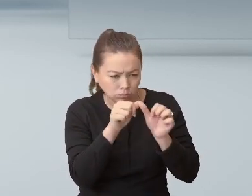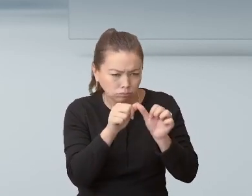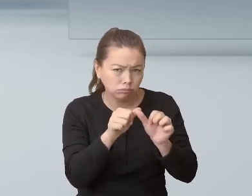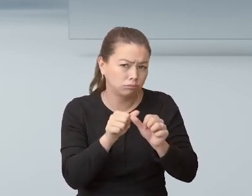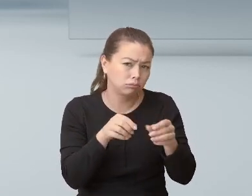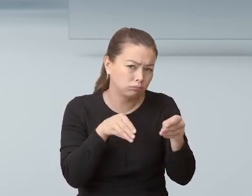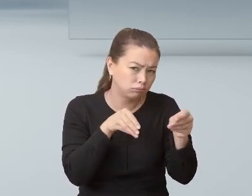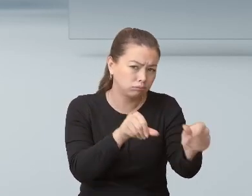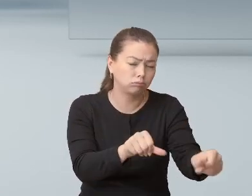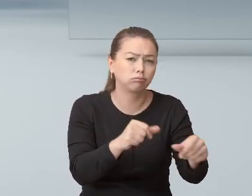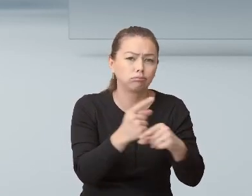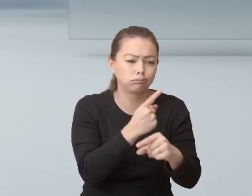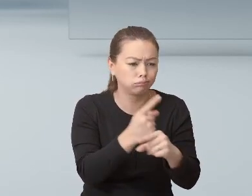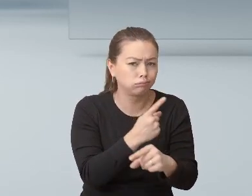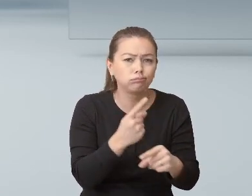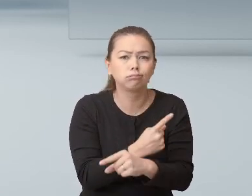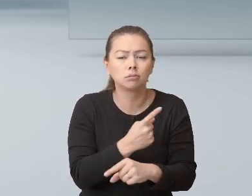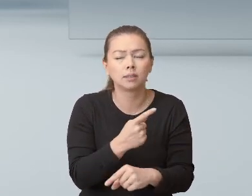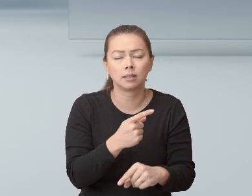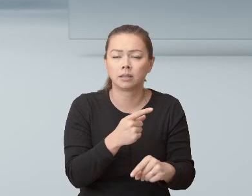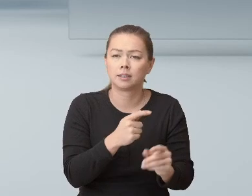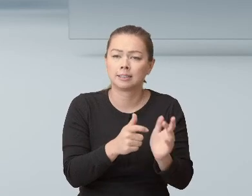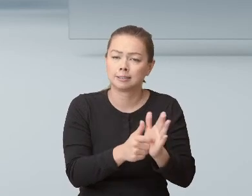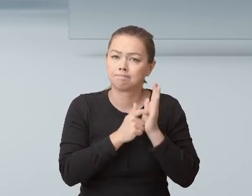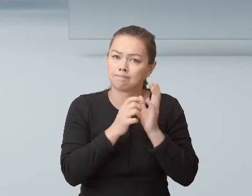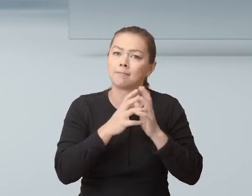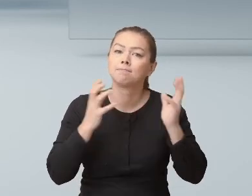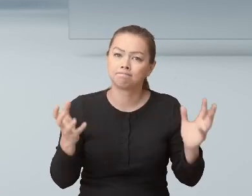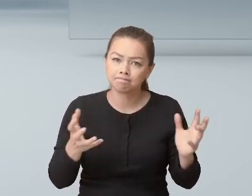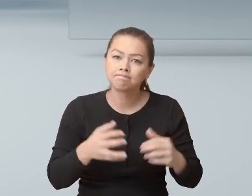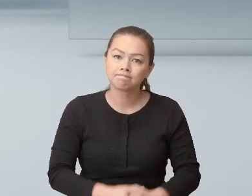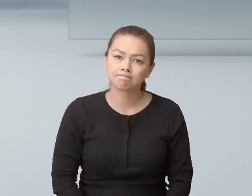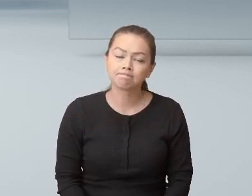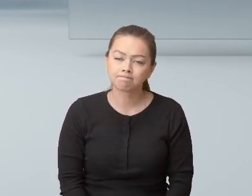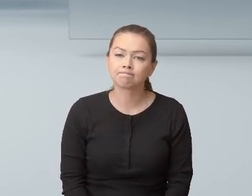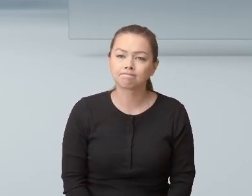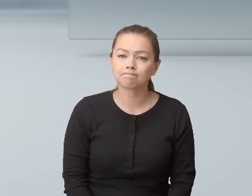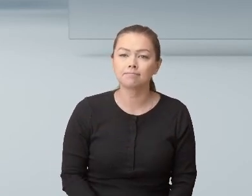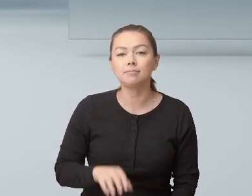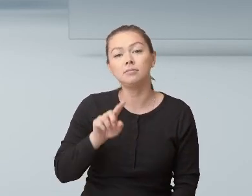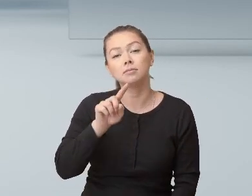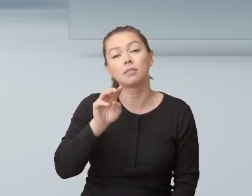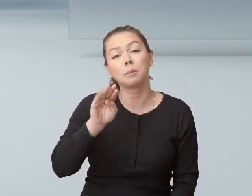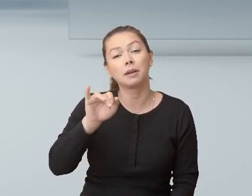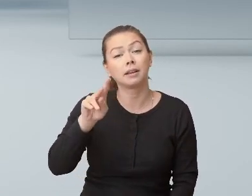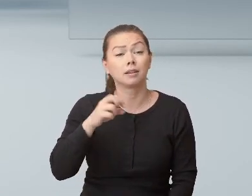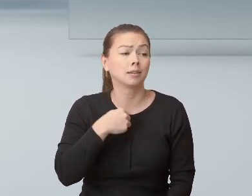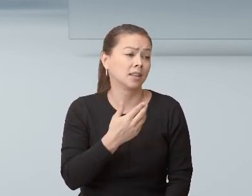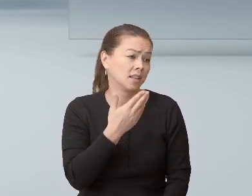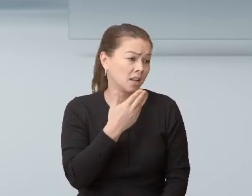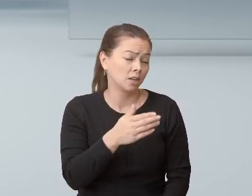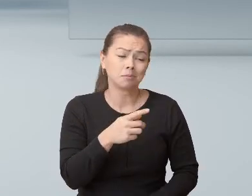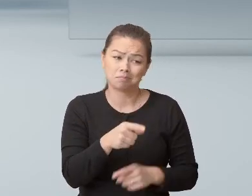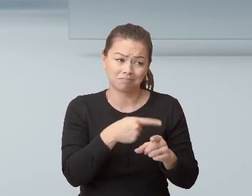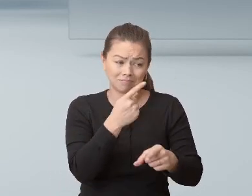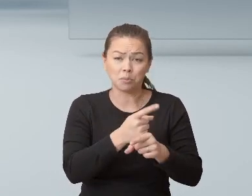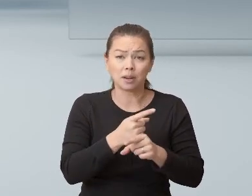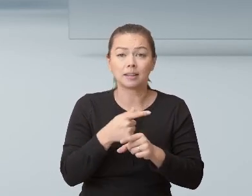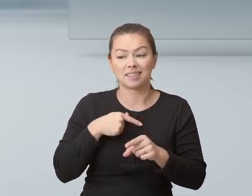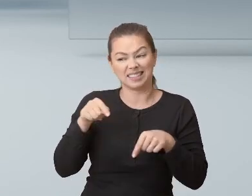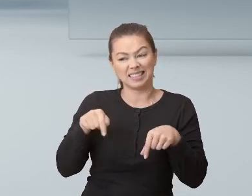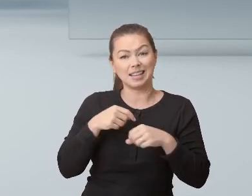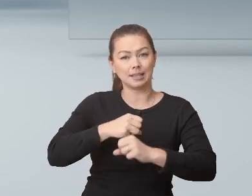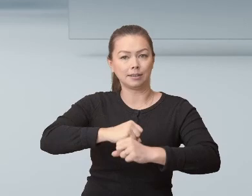business. Perfect. All right. Well, thank you for that. Like you said, this is a security function. First